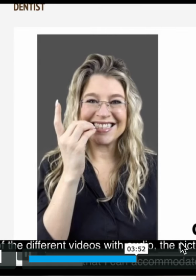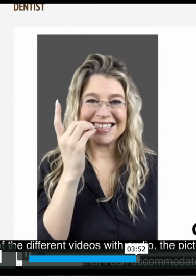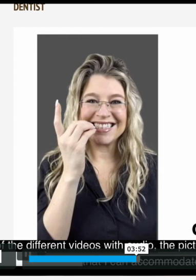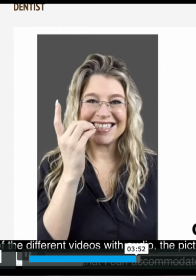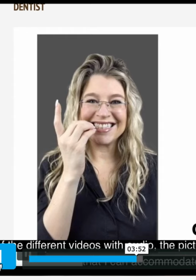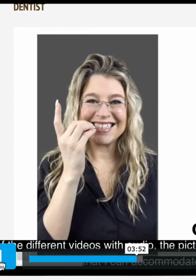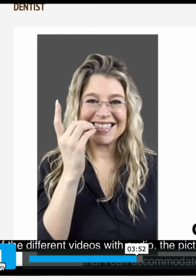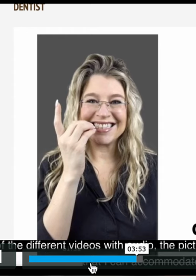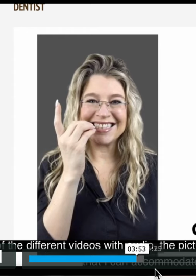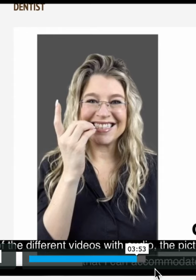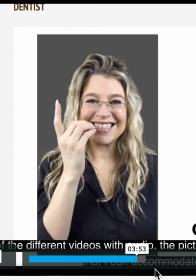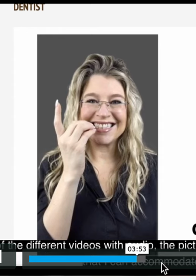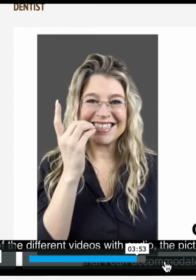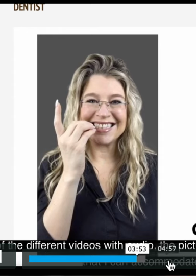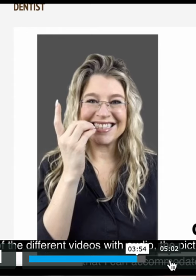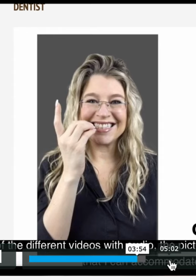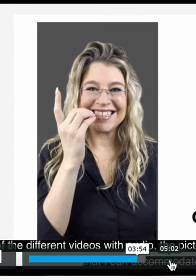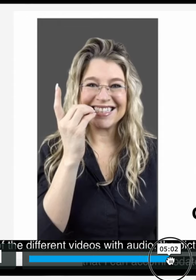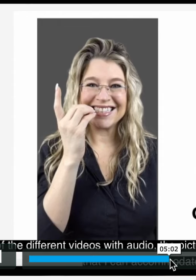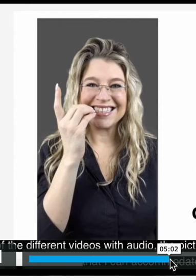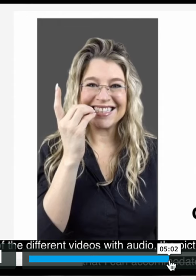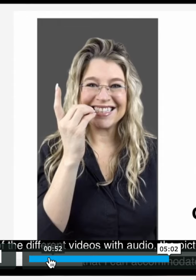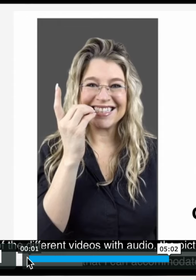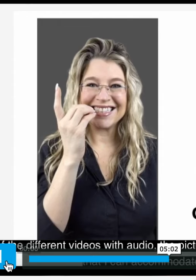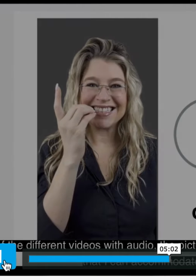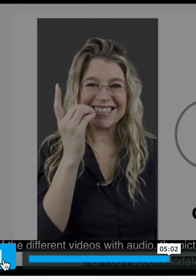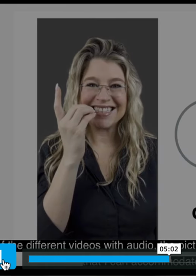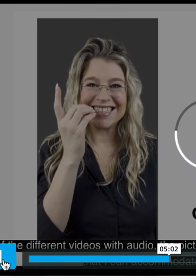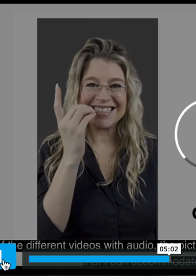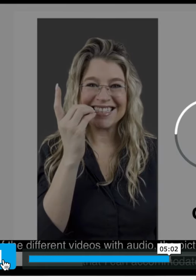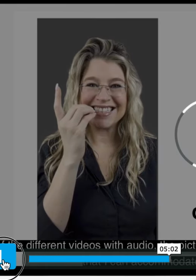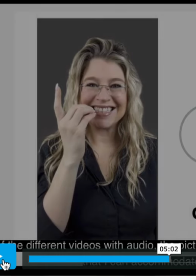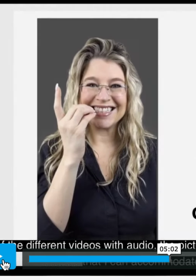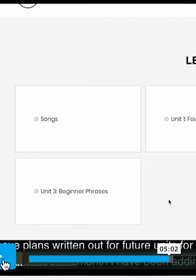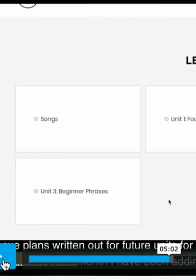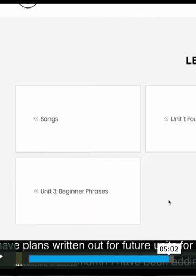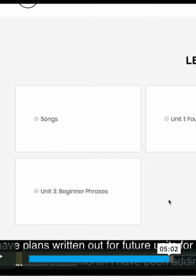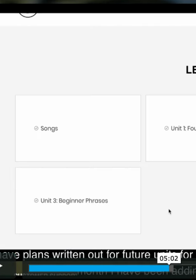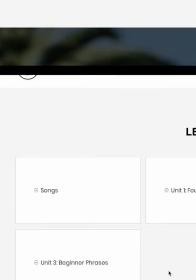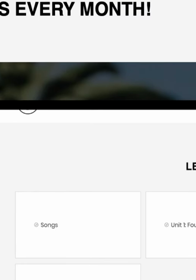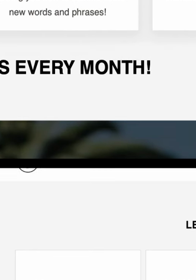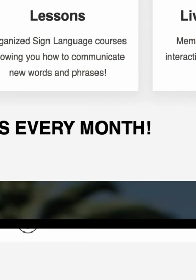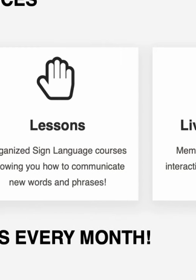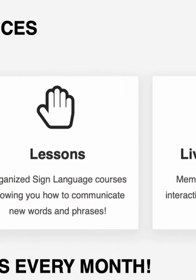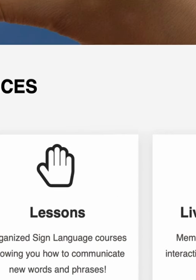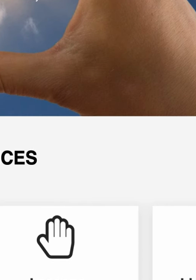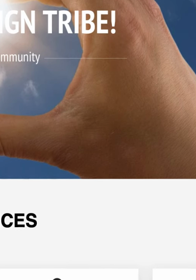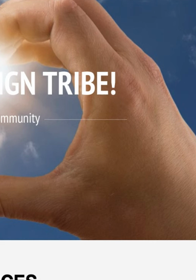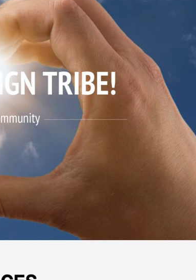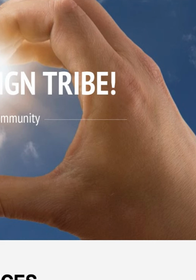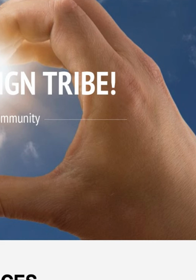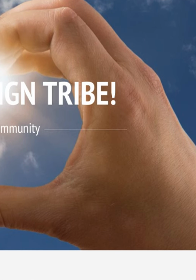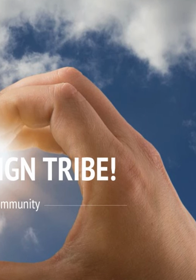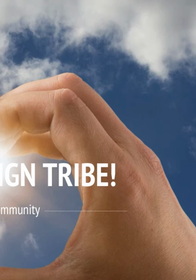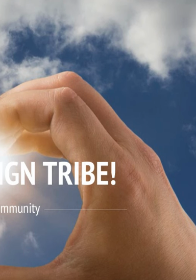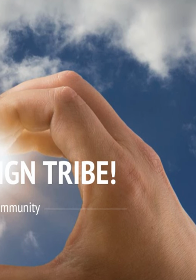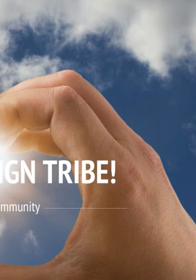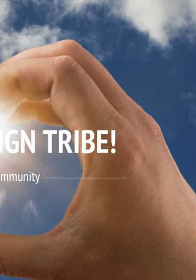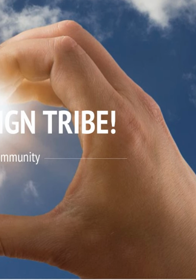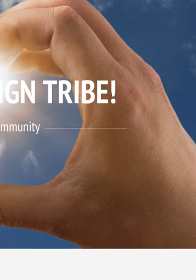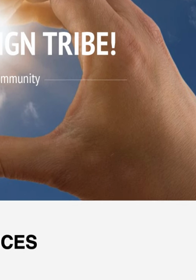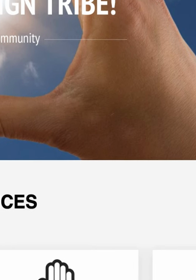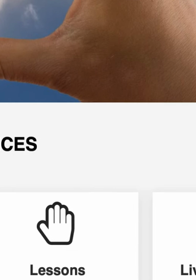I can accommodate to learning needs and showing you each and every component of the website as well.